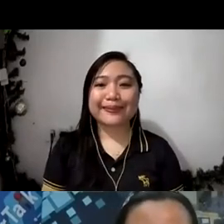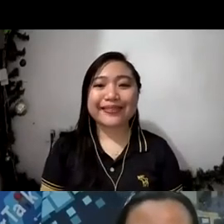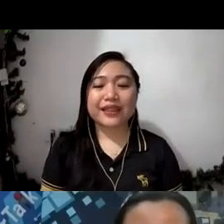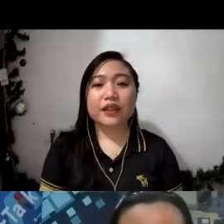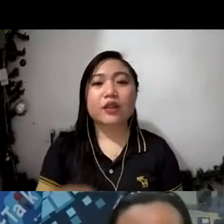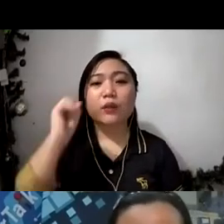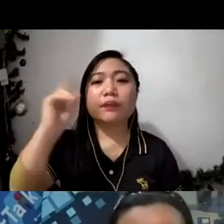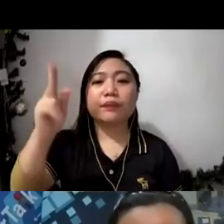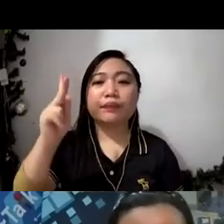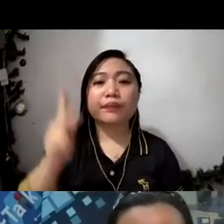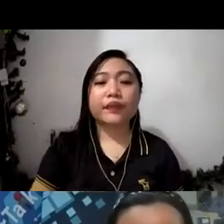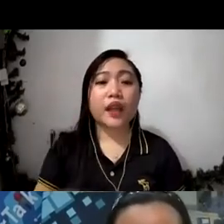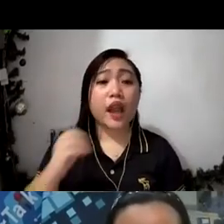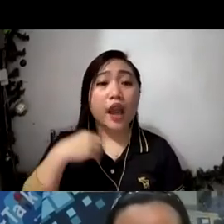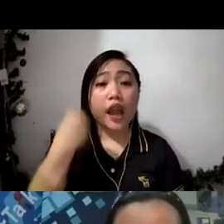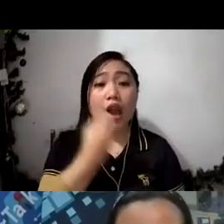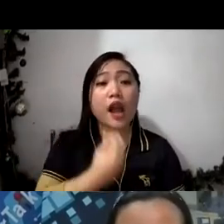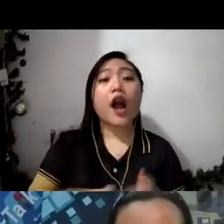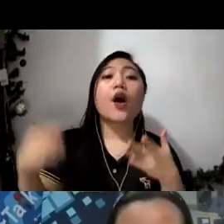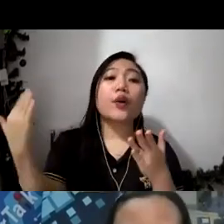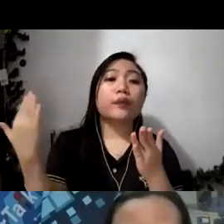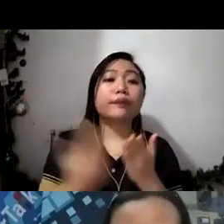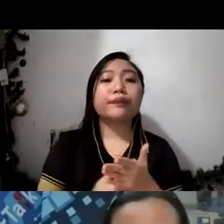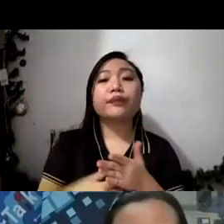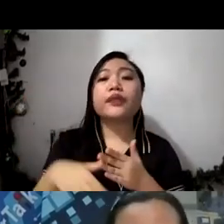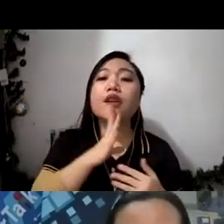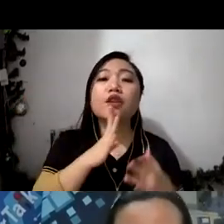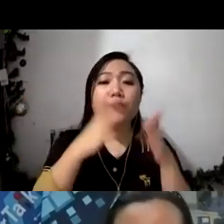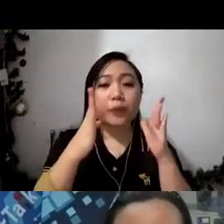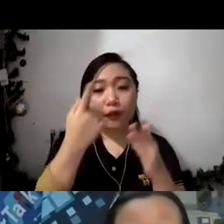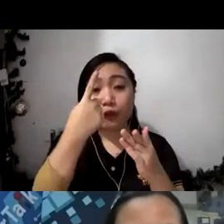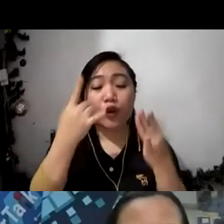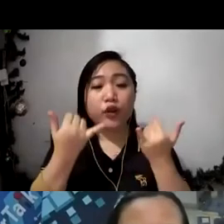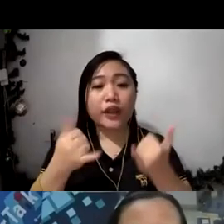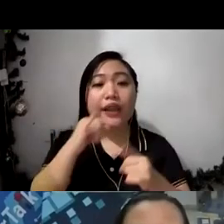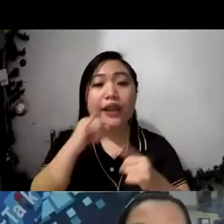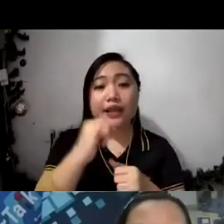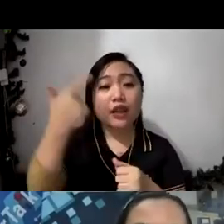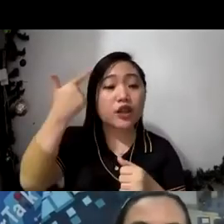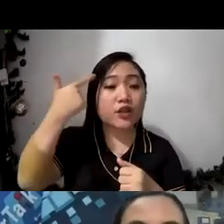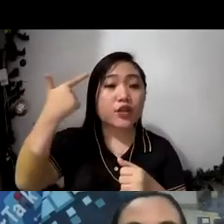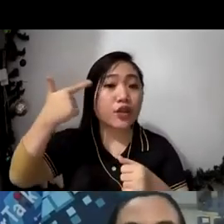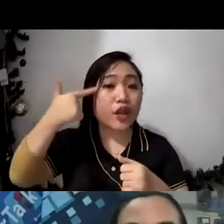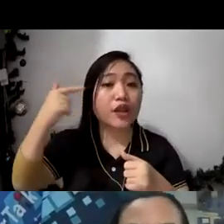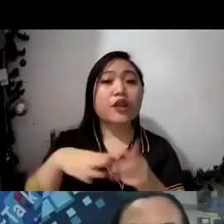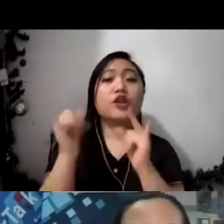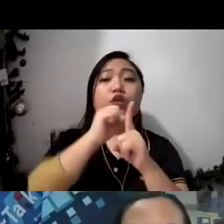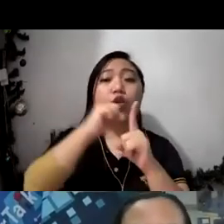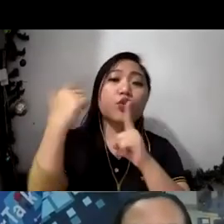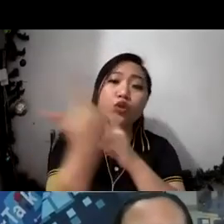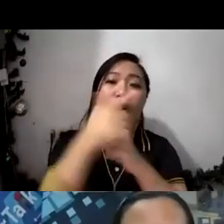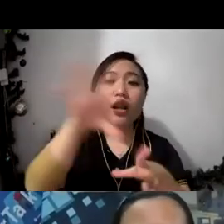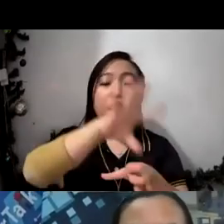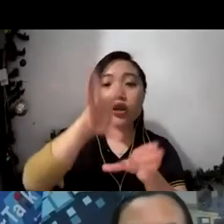Okay, so our speaker for this afternoon's session is a gender, social inclusion, and participatory